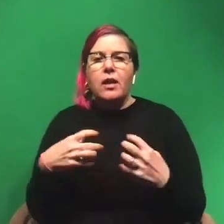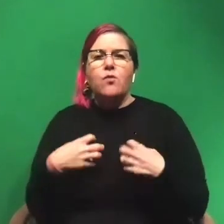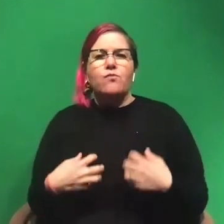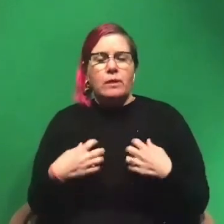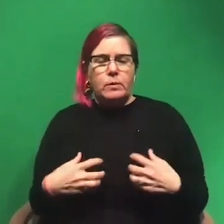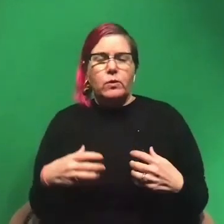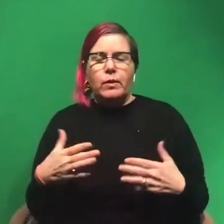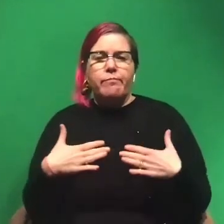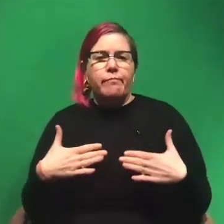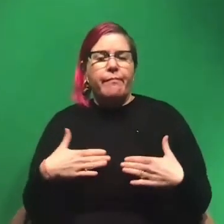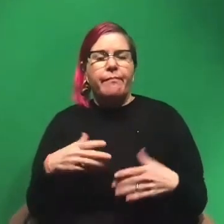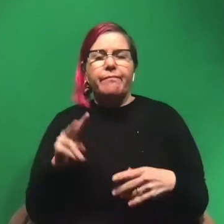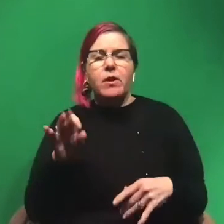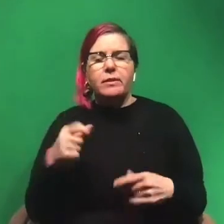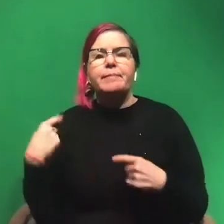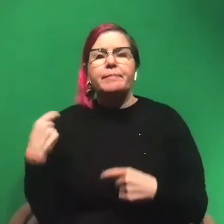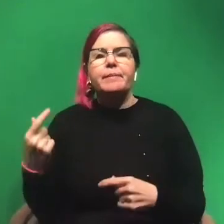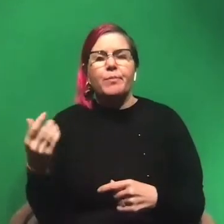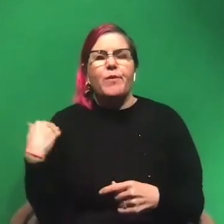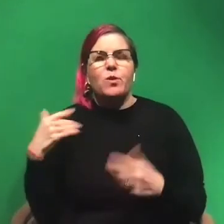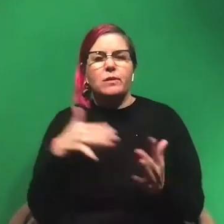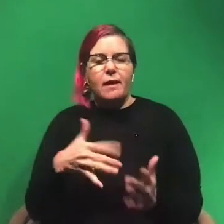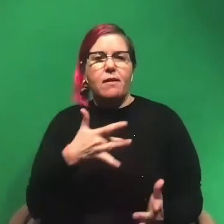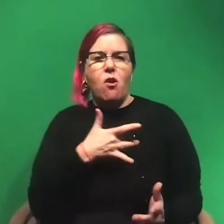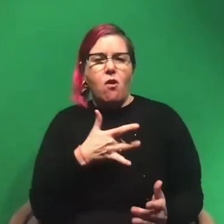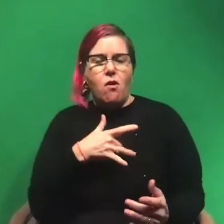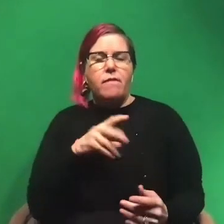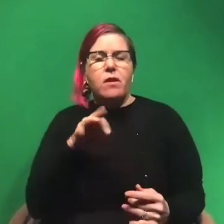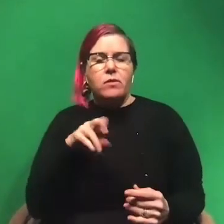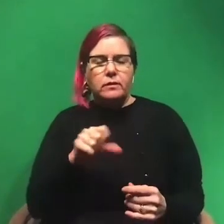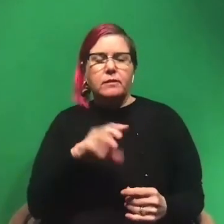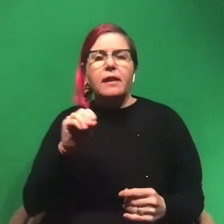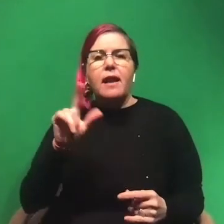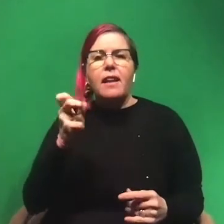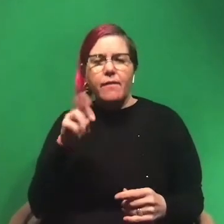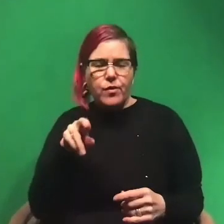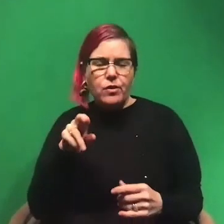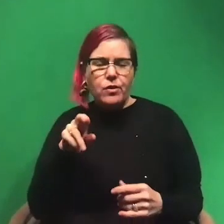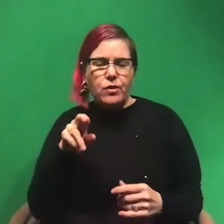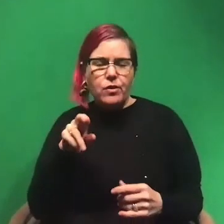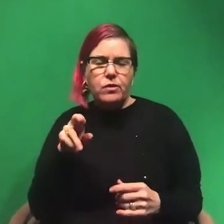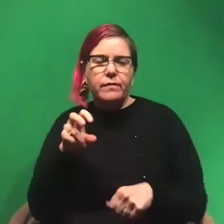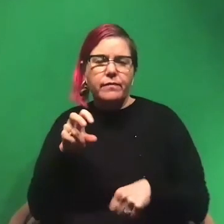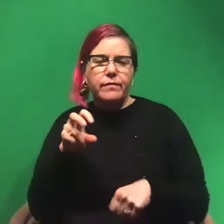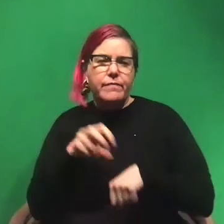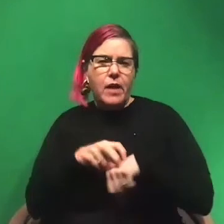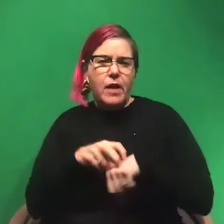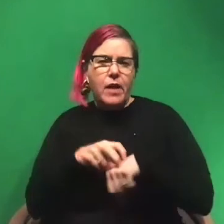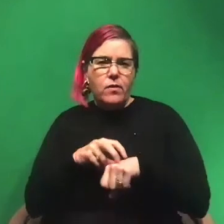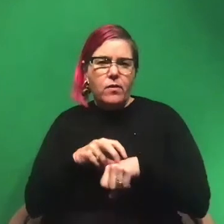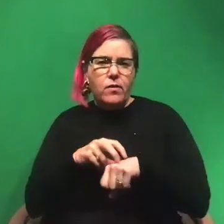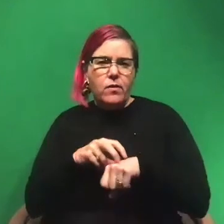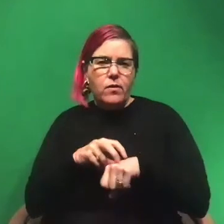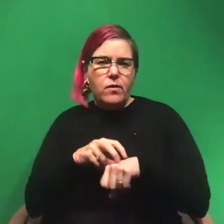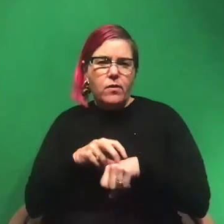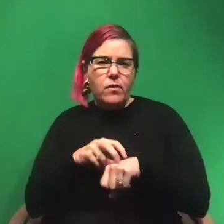studied cardiac viruses in the past and liver tropic, but essentially you have to step back and think